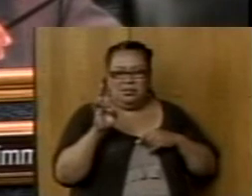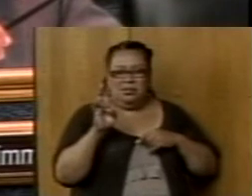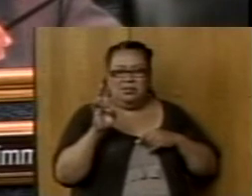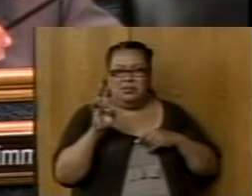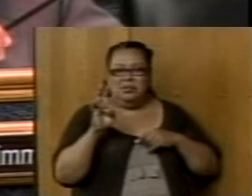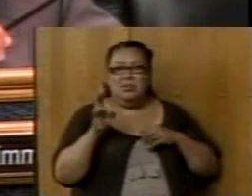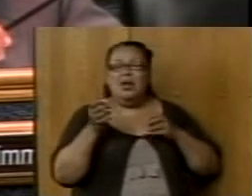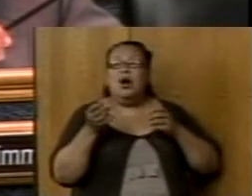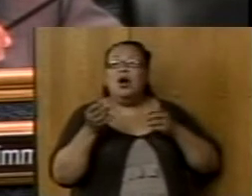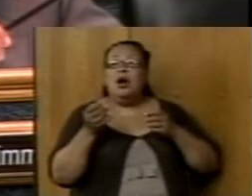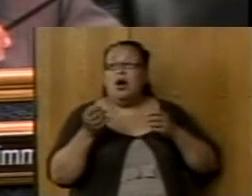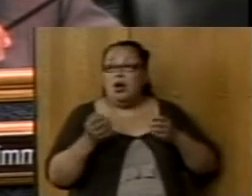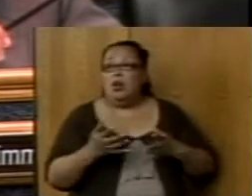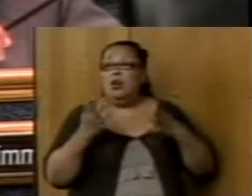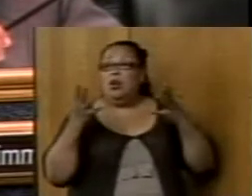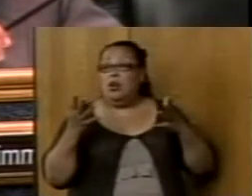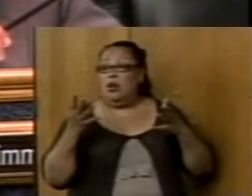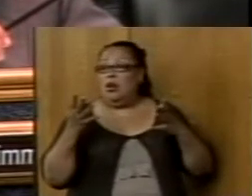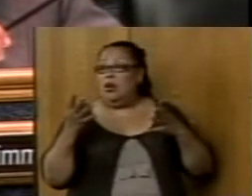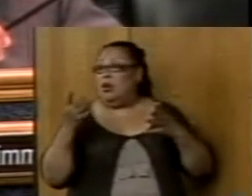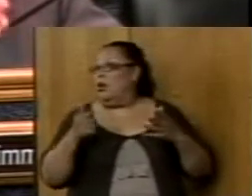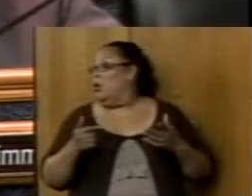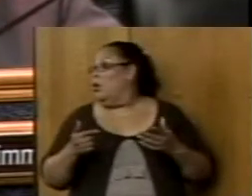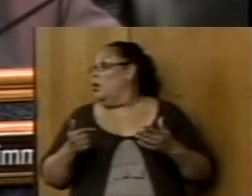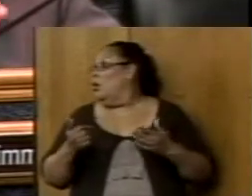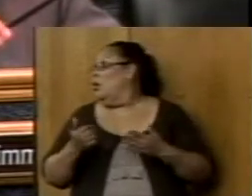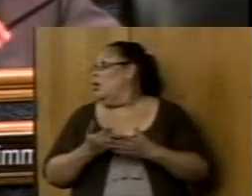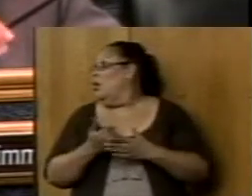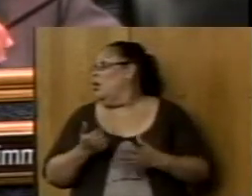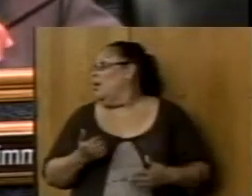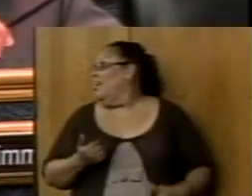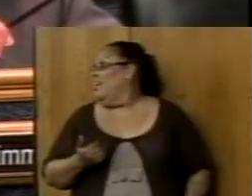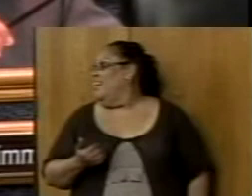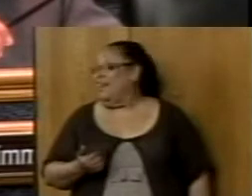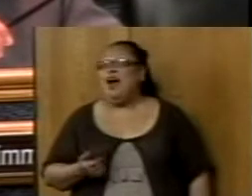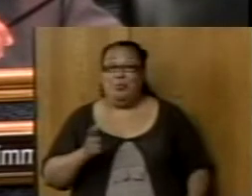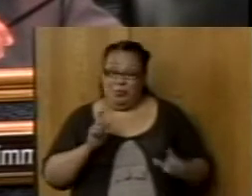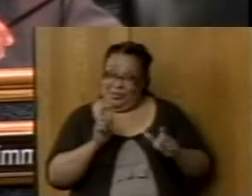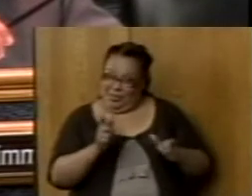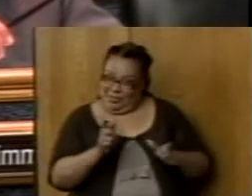a lot of the items have Where's been... the update? So I'm going to give you the update.